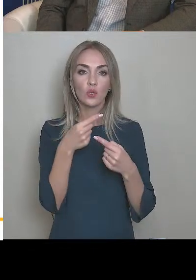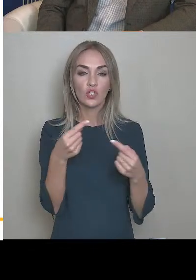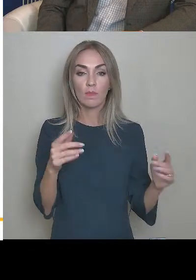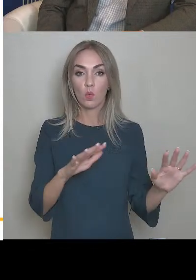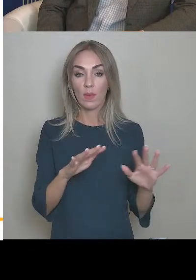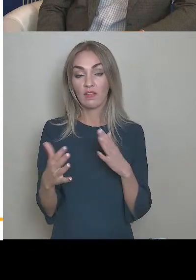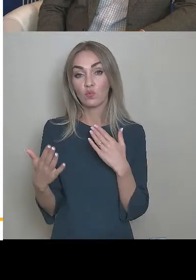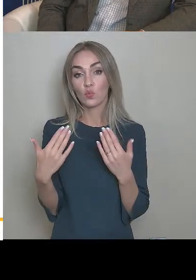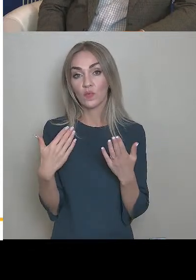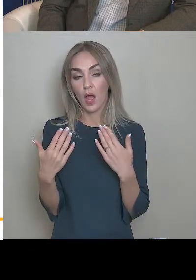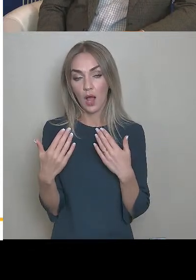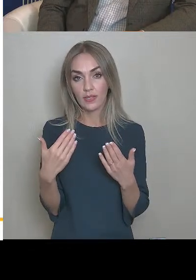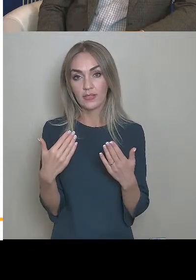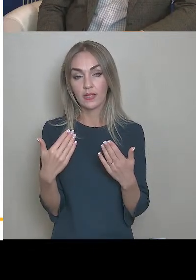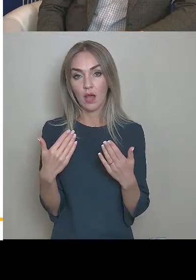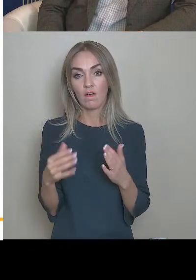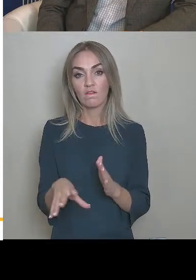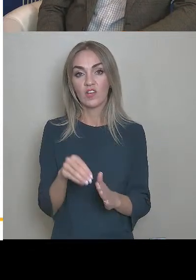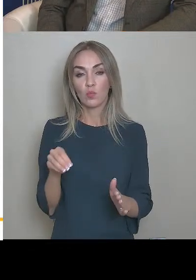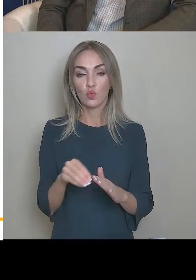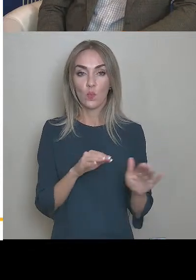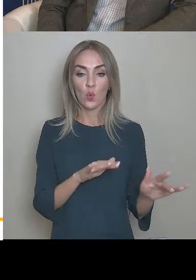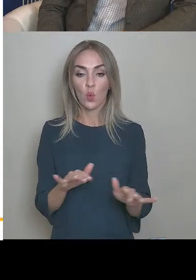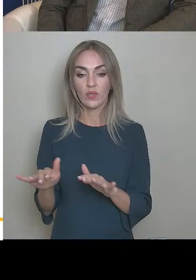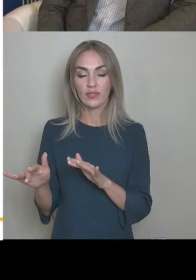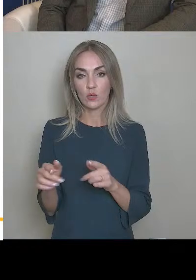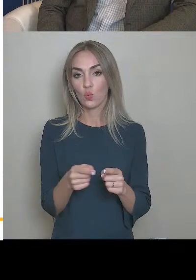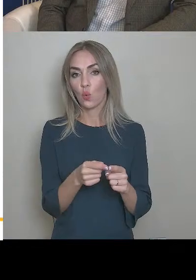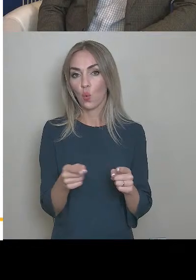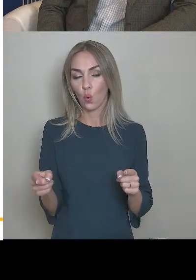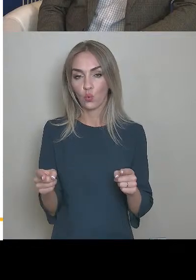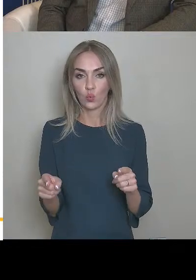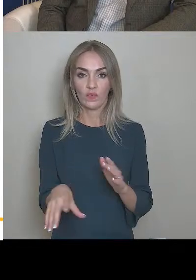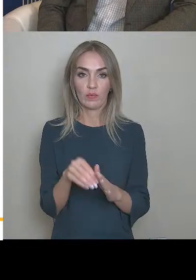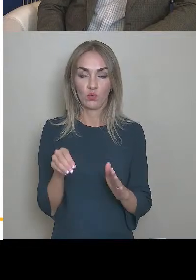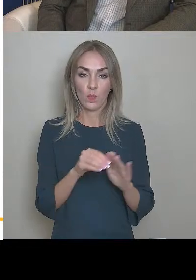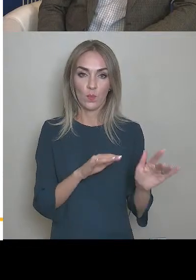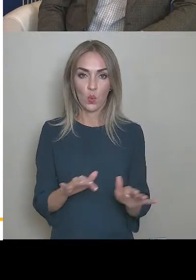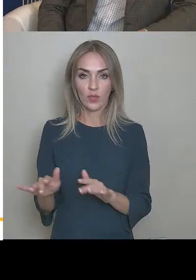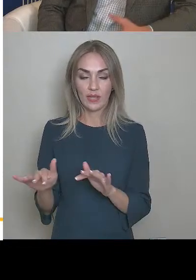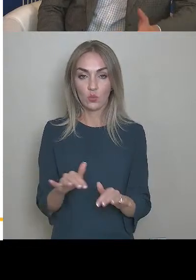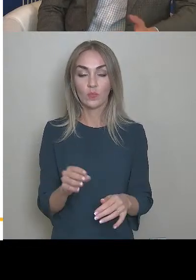of party affiliation that was supposed to be resolved by it, but there were other things that